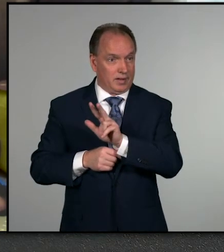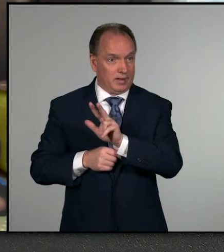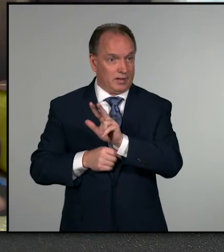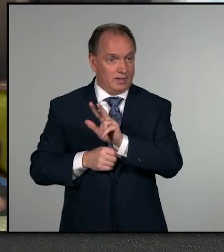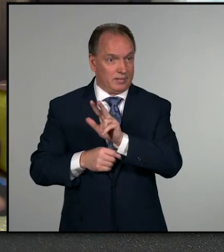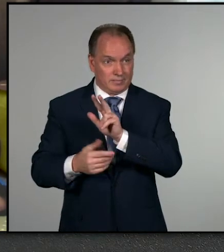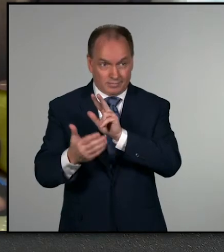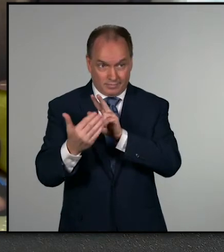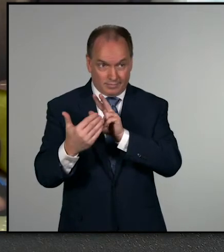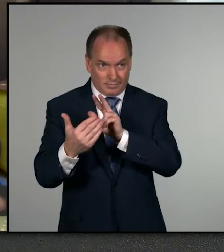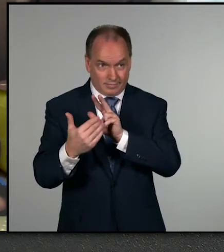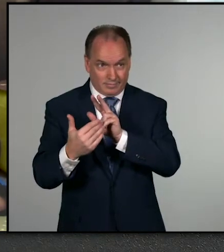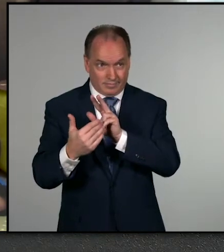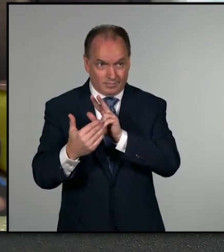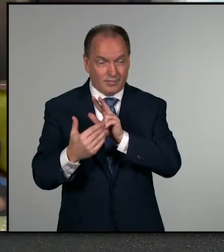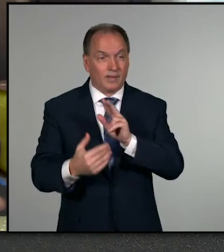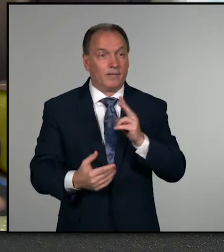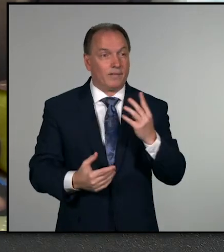3,